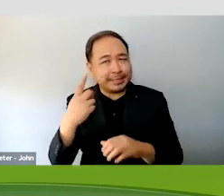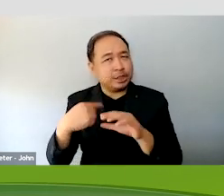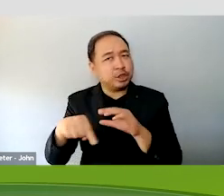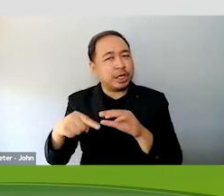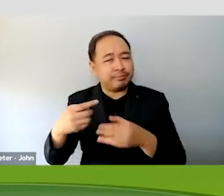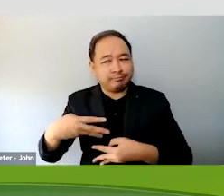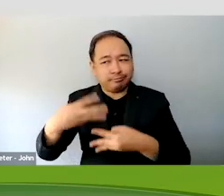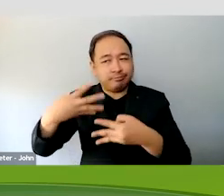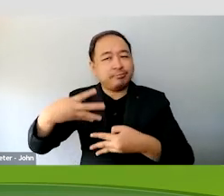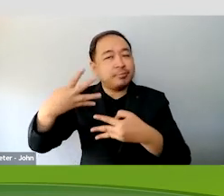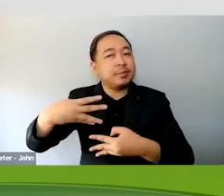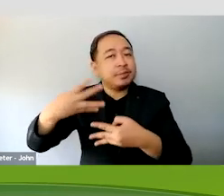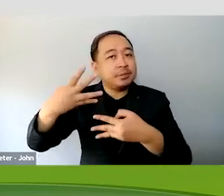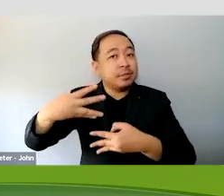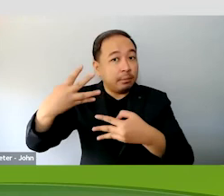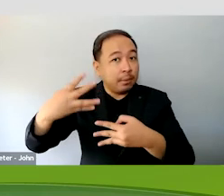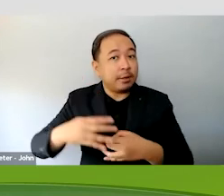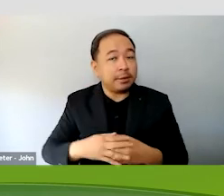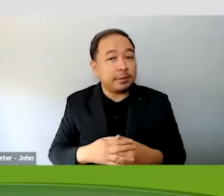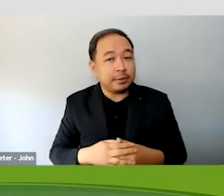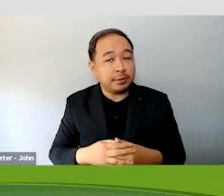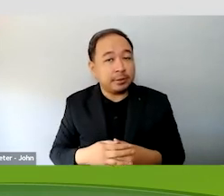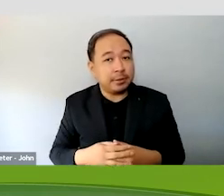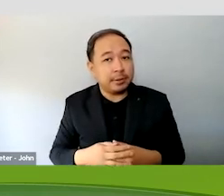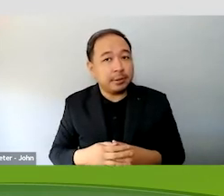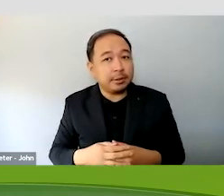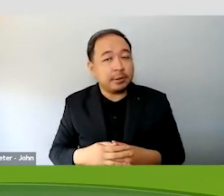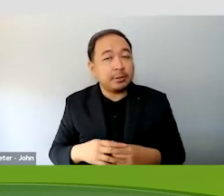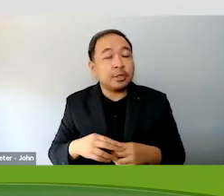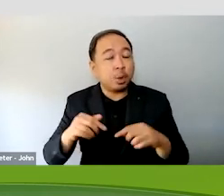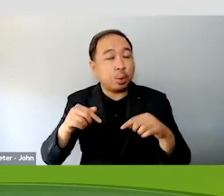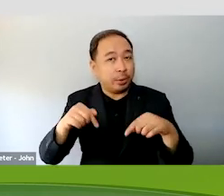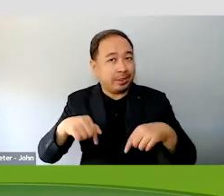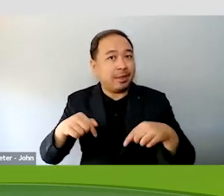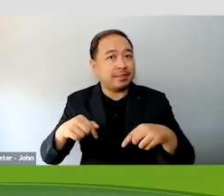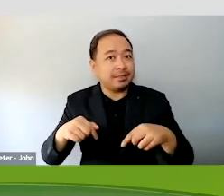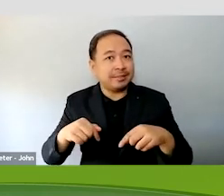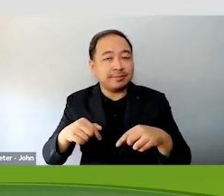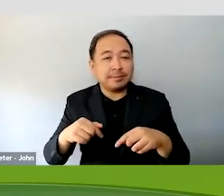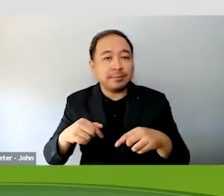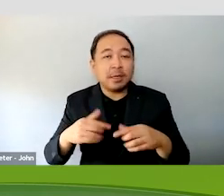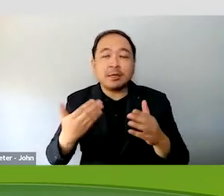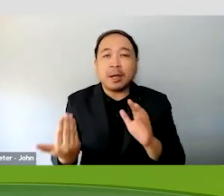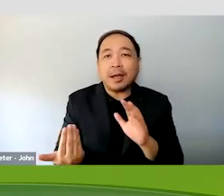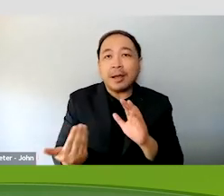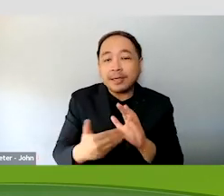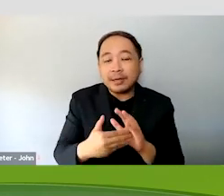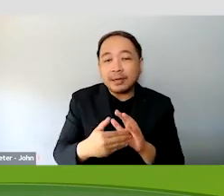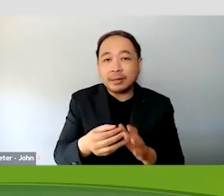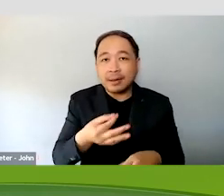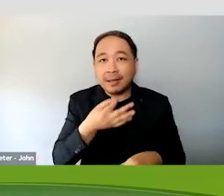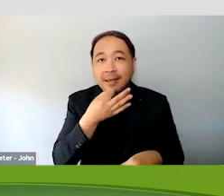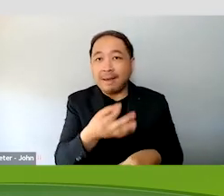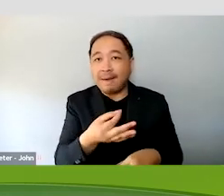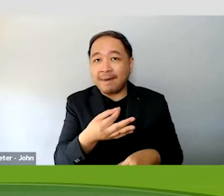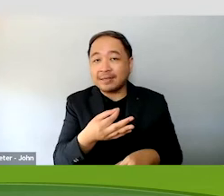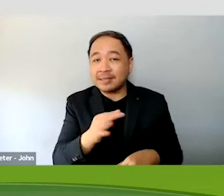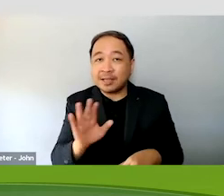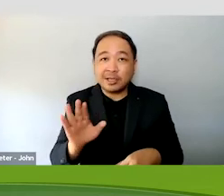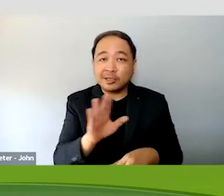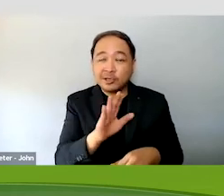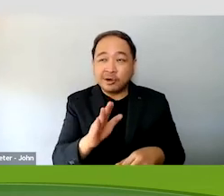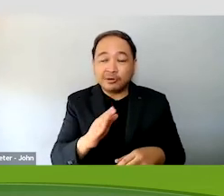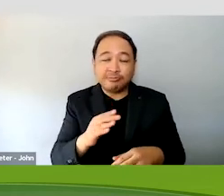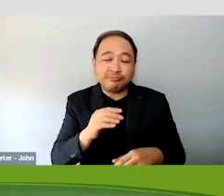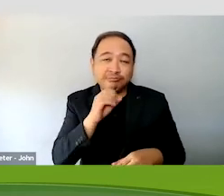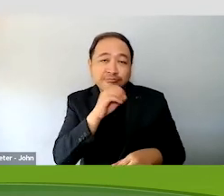previous sessions of this gathering. We would like to once again request that interventions please not exceed 2